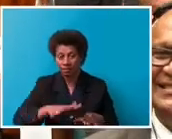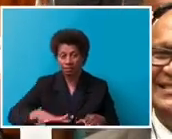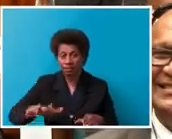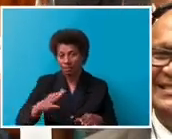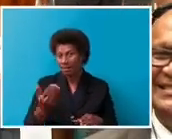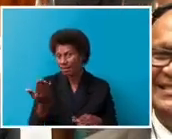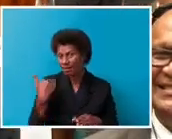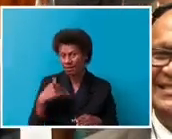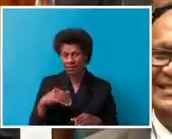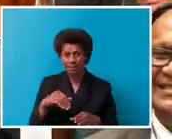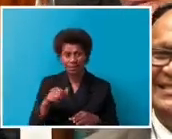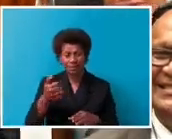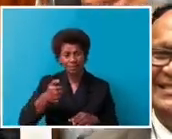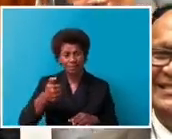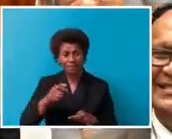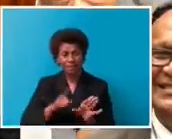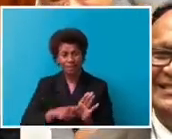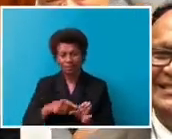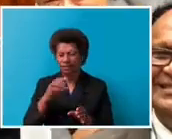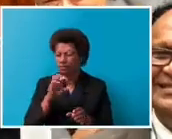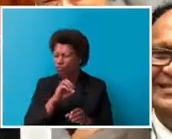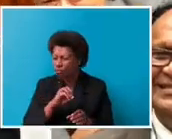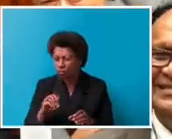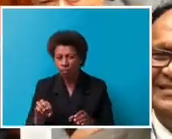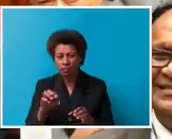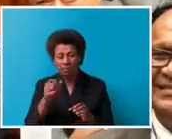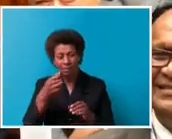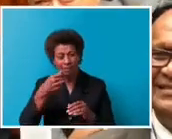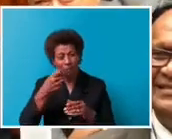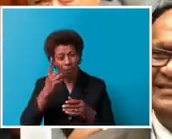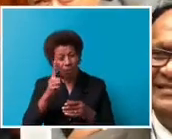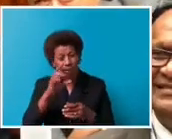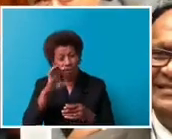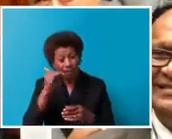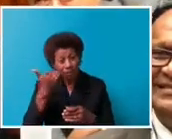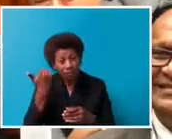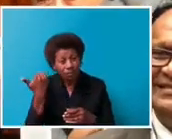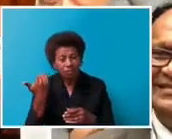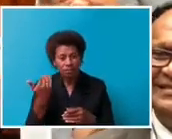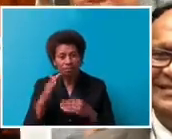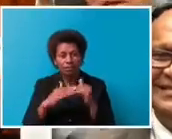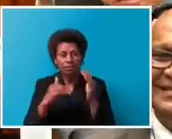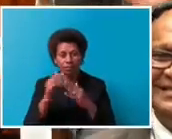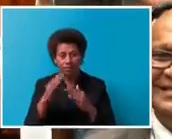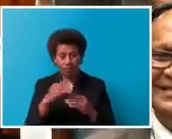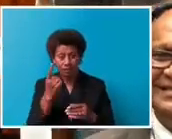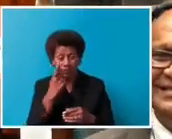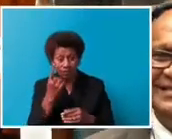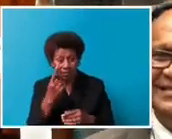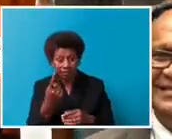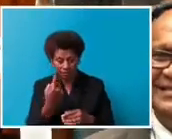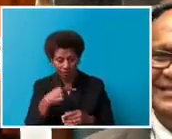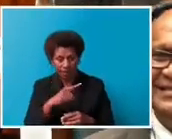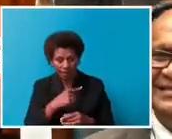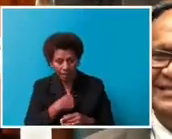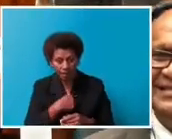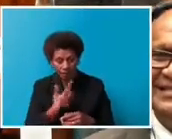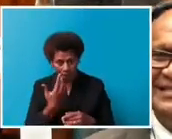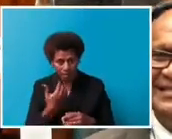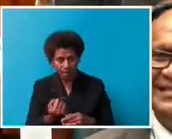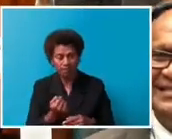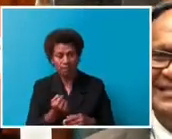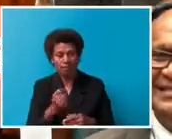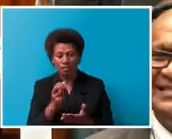years, not a single classroom has been built. If you look at the school facilities, we had the guts, we had